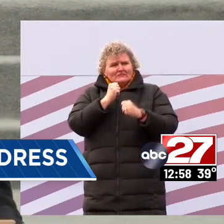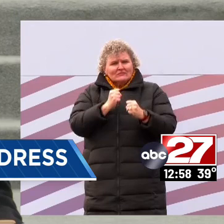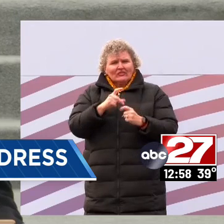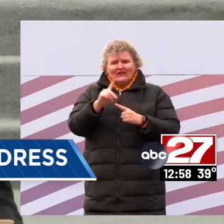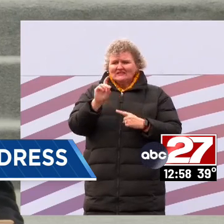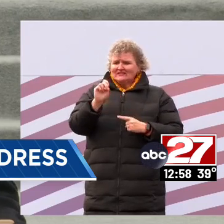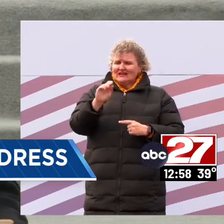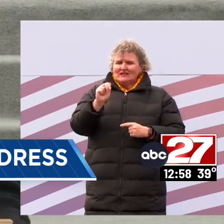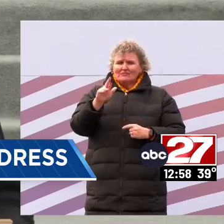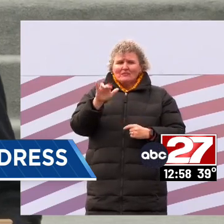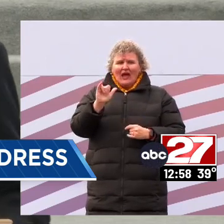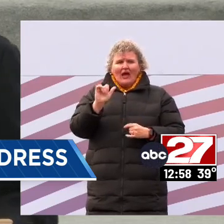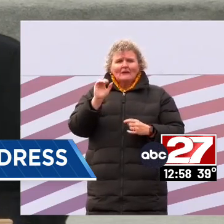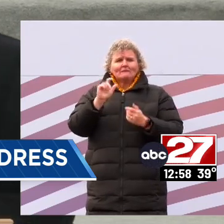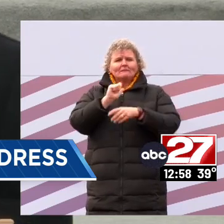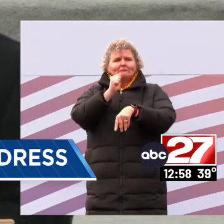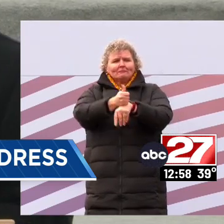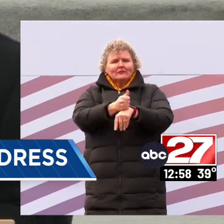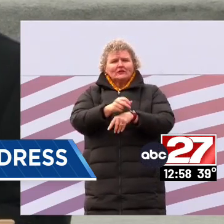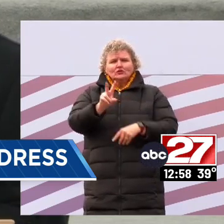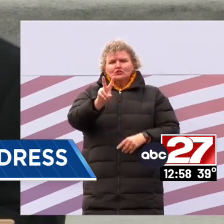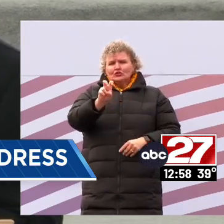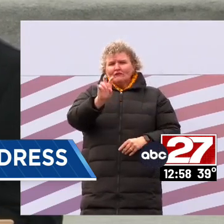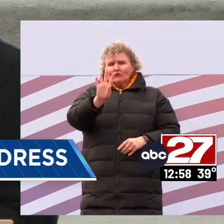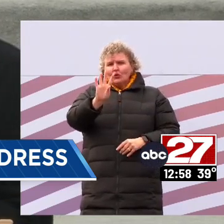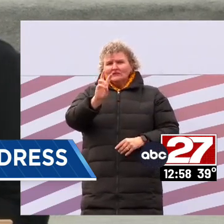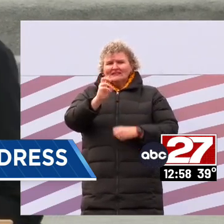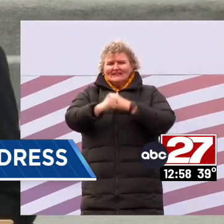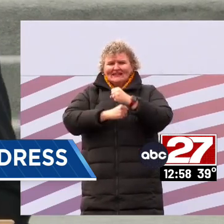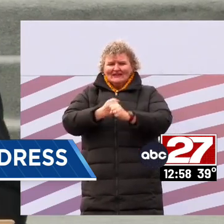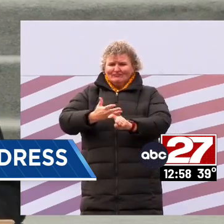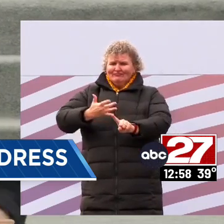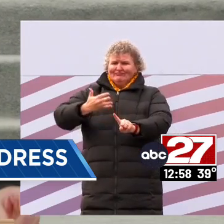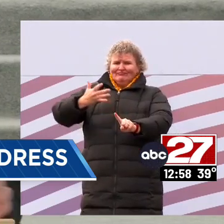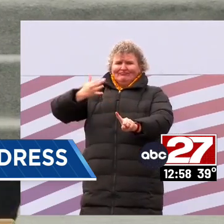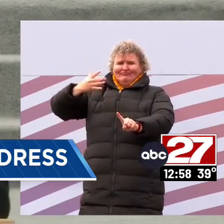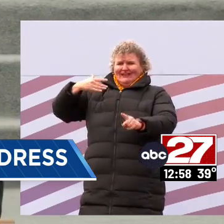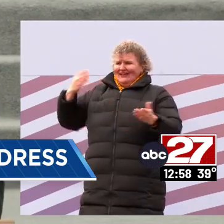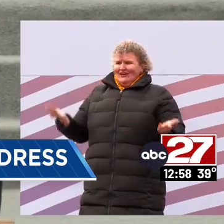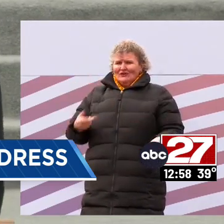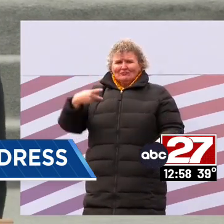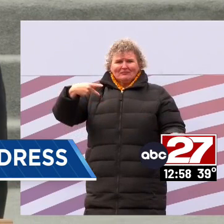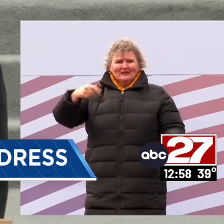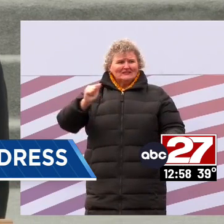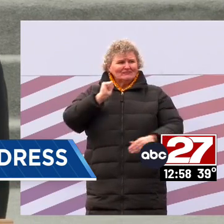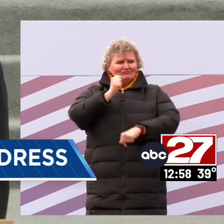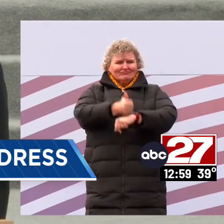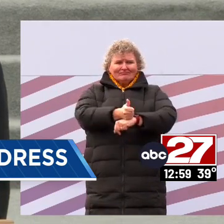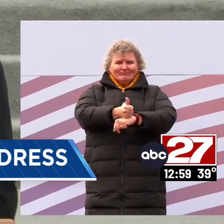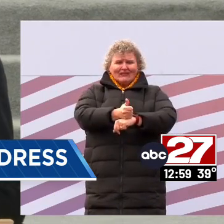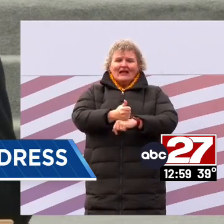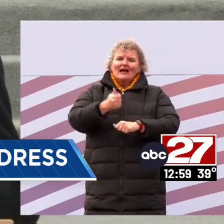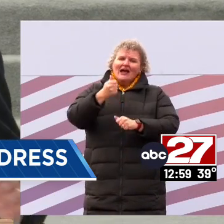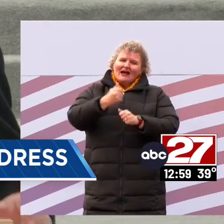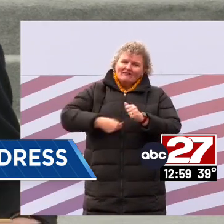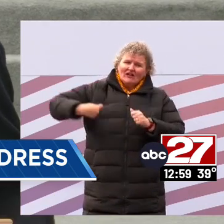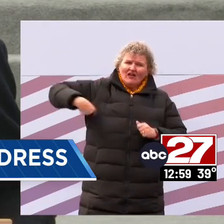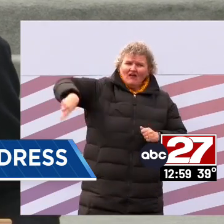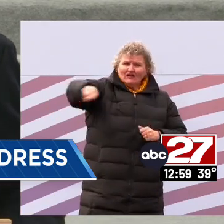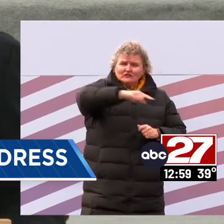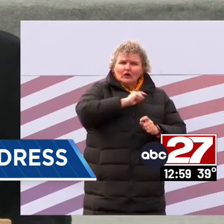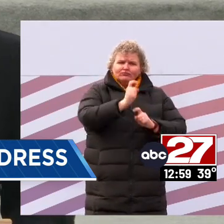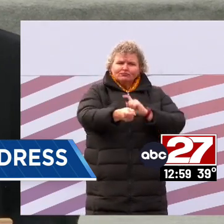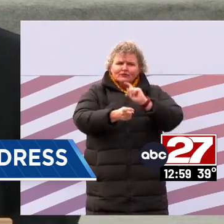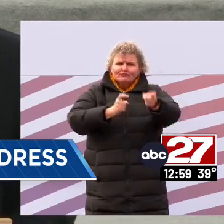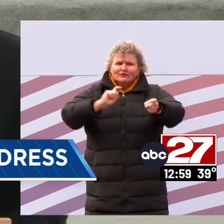246 years ago. Each of us can make a contribution. And in many different